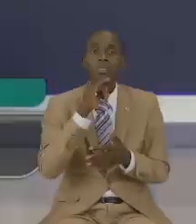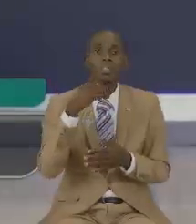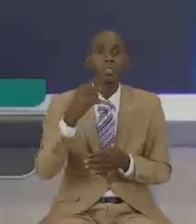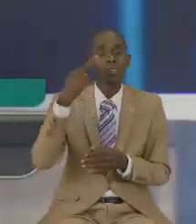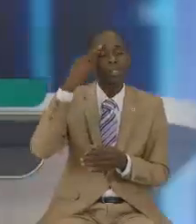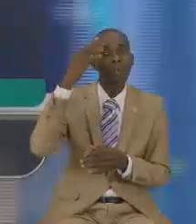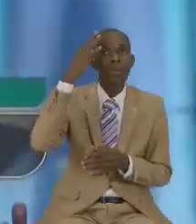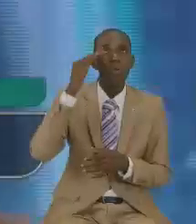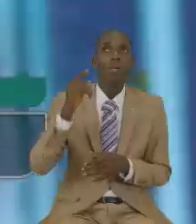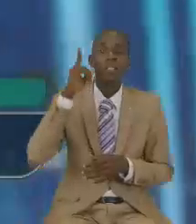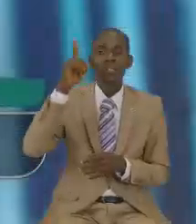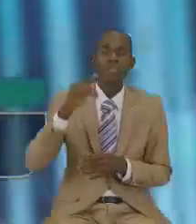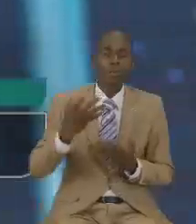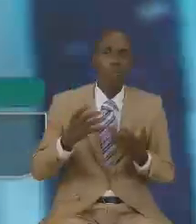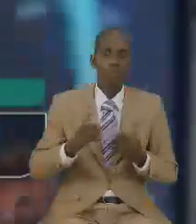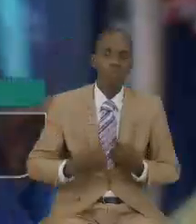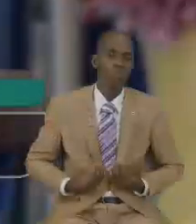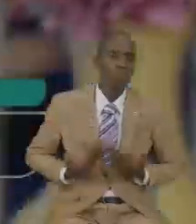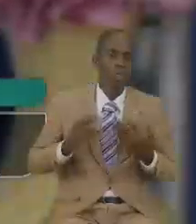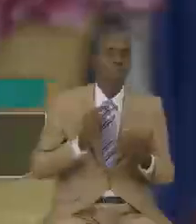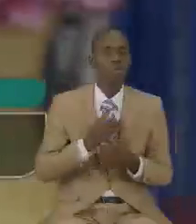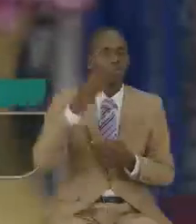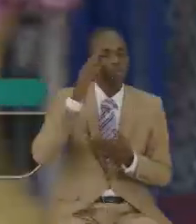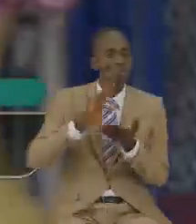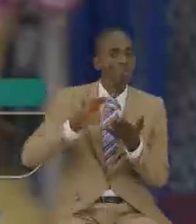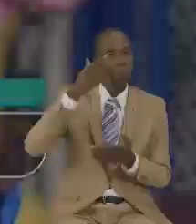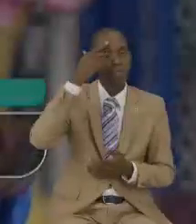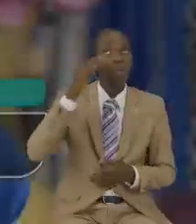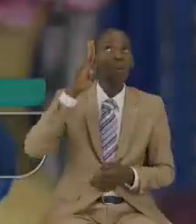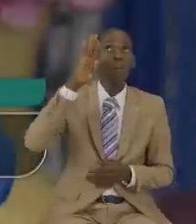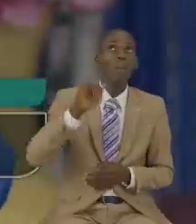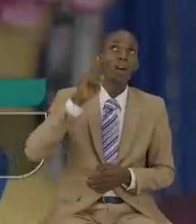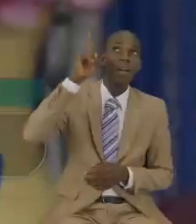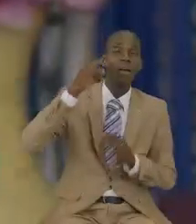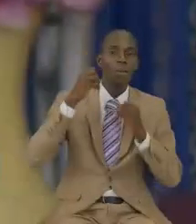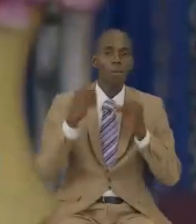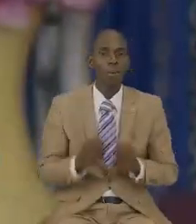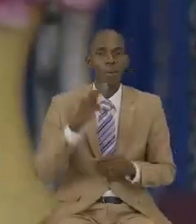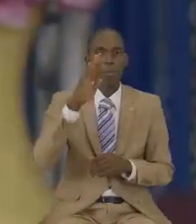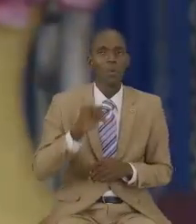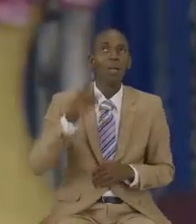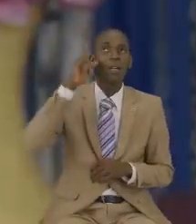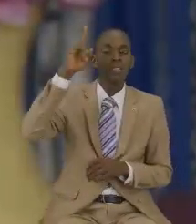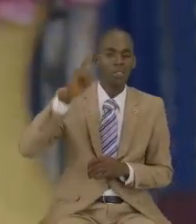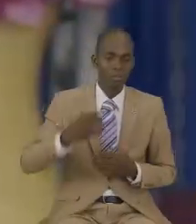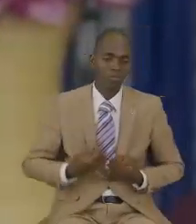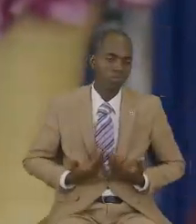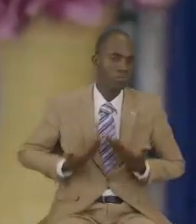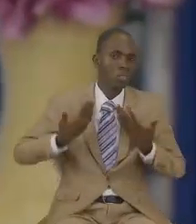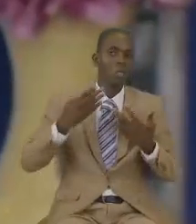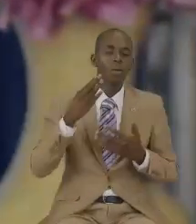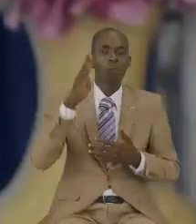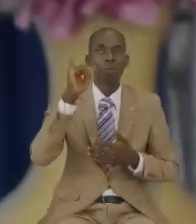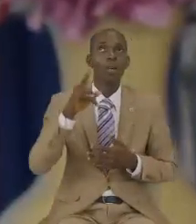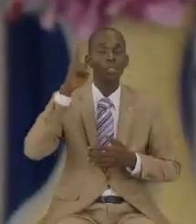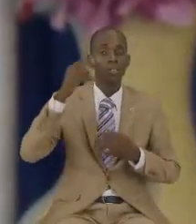of ignites us for glory, because by his power, by his ignition, and by his fire,